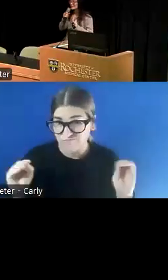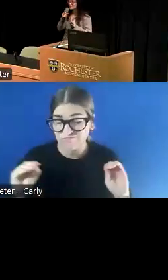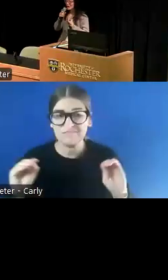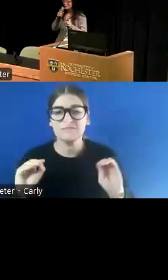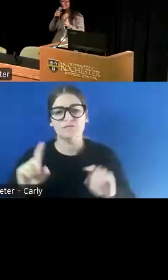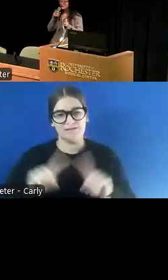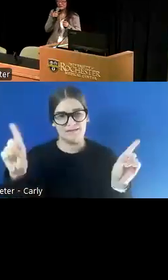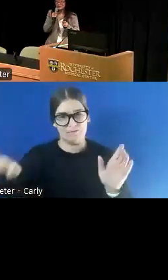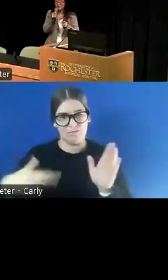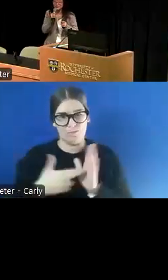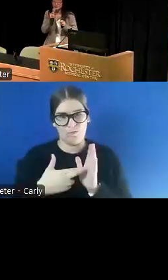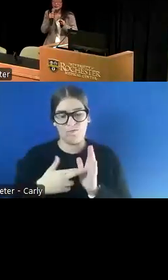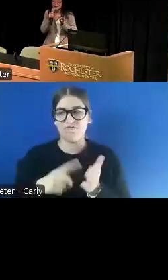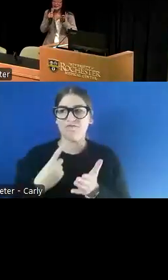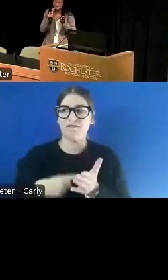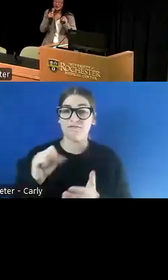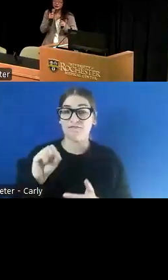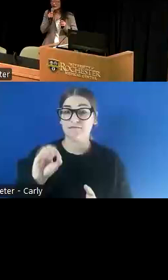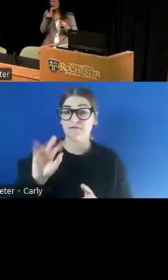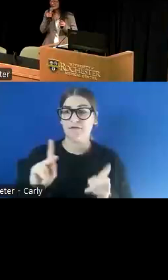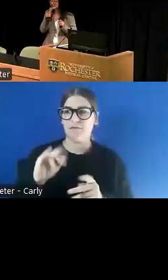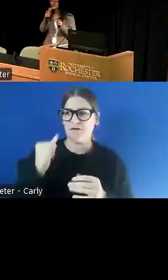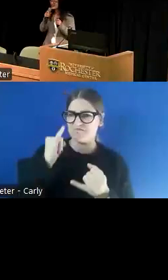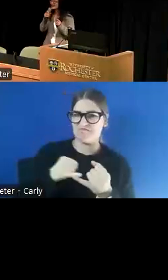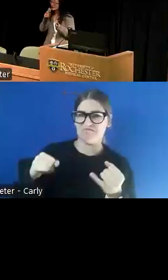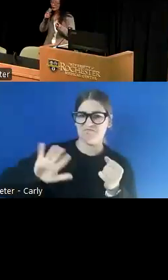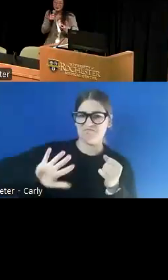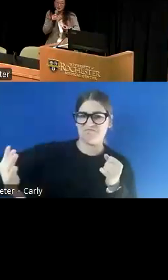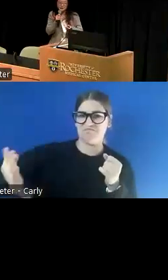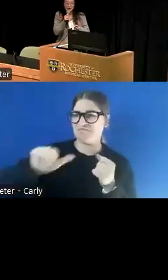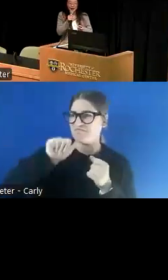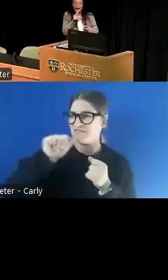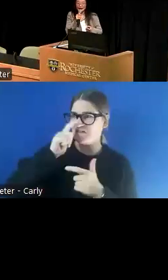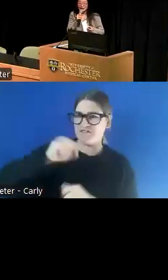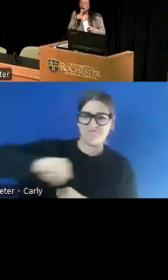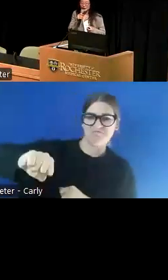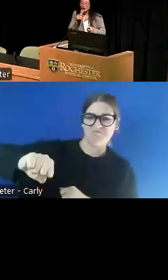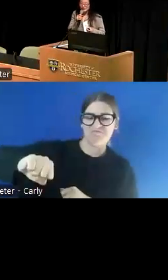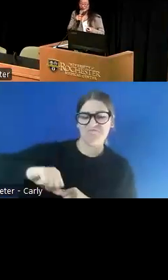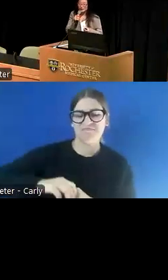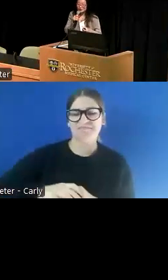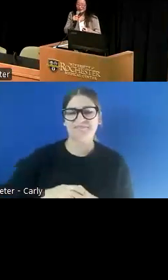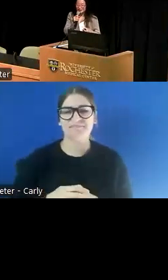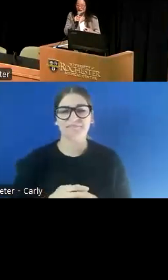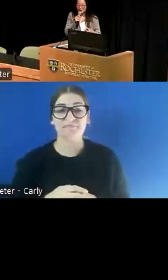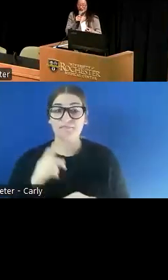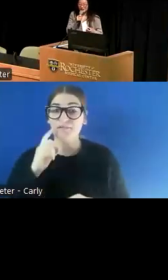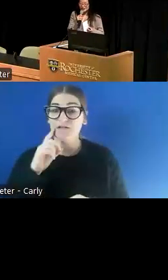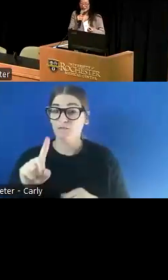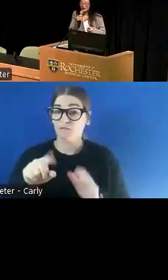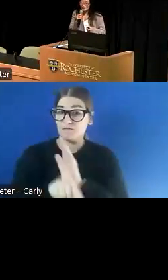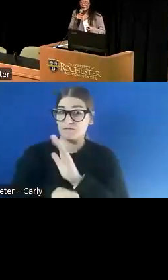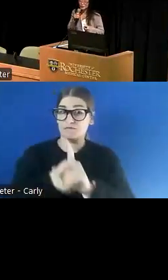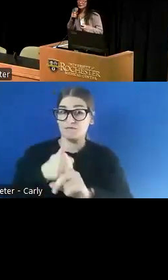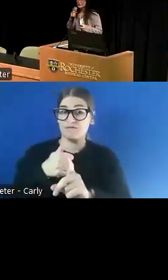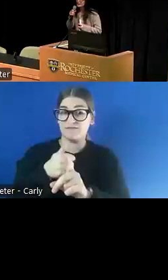the special operation forces members might say, who are you? And might not really open up. And when it comes to suicide intervention and